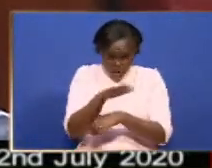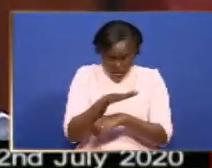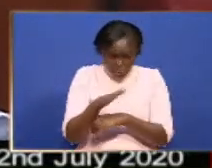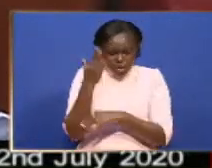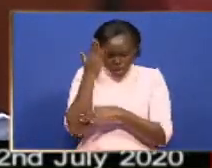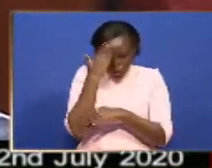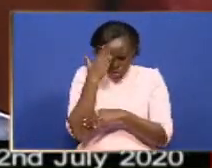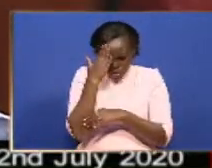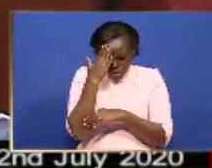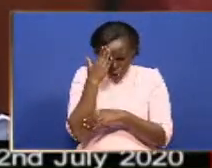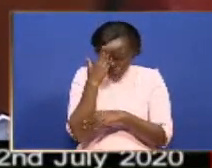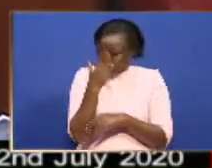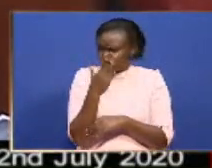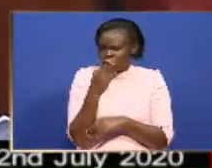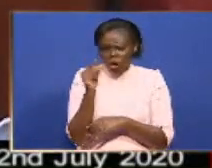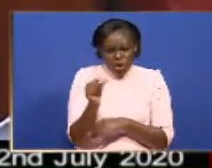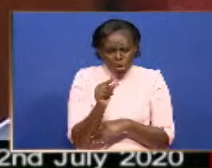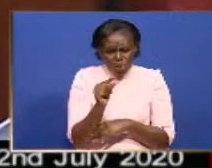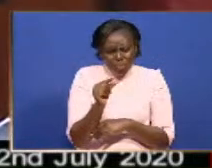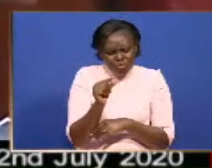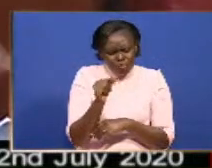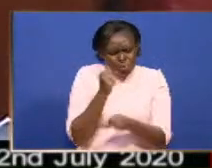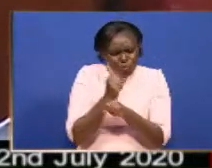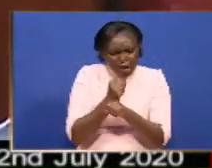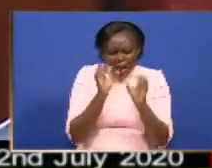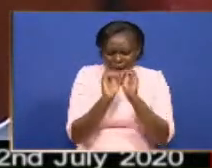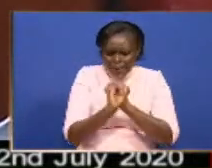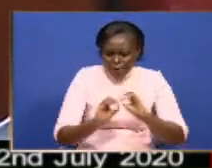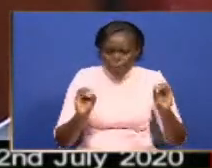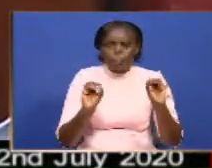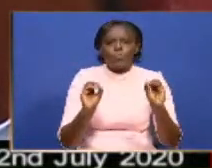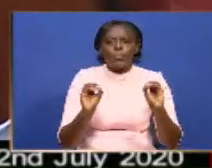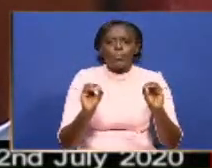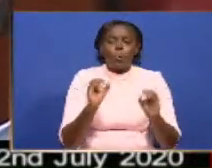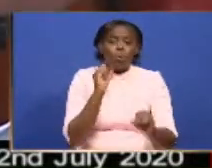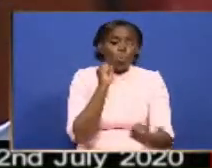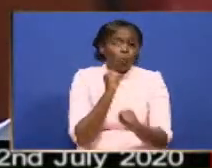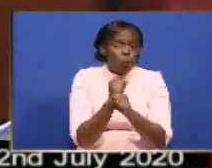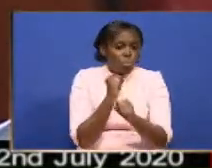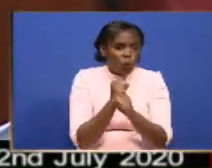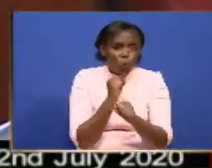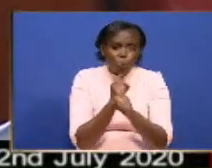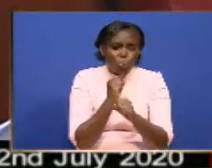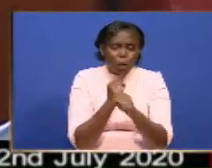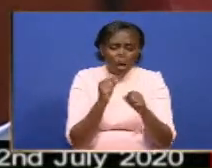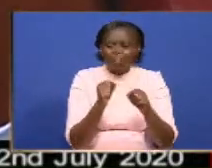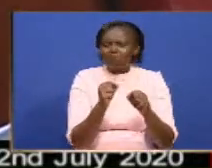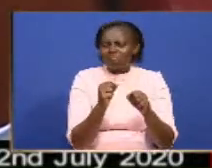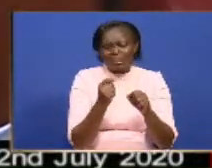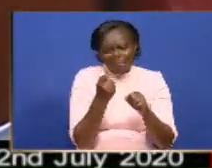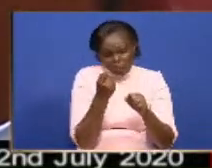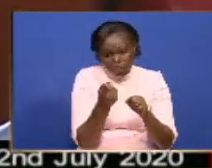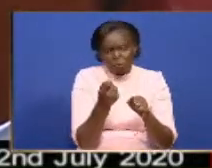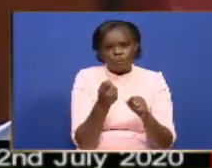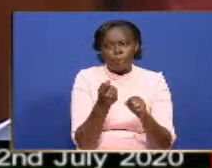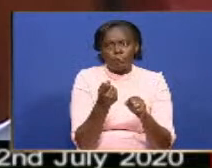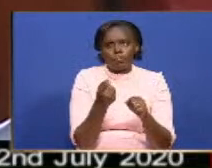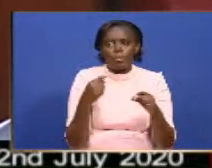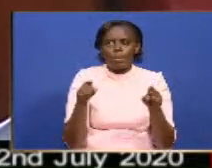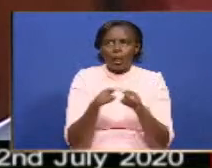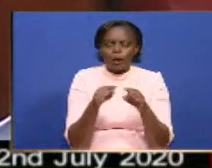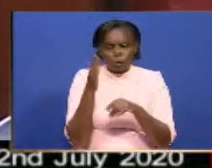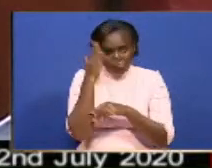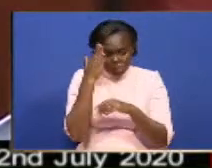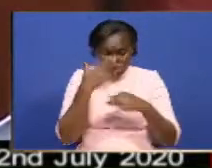there is acute shortage of work in the country. Unemployment is ravaging our country. So as we